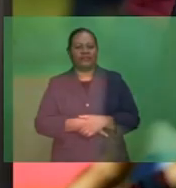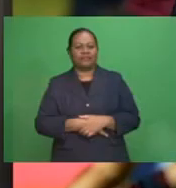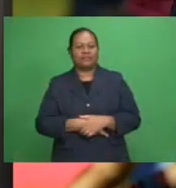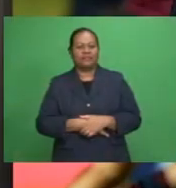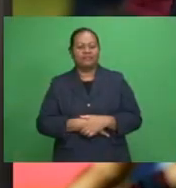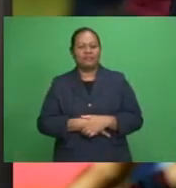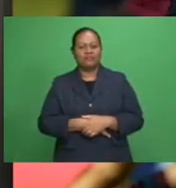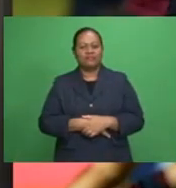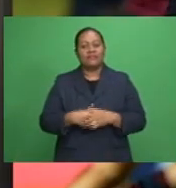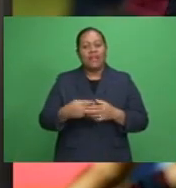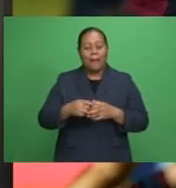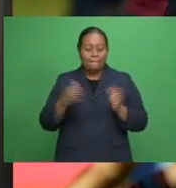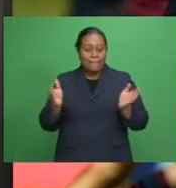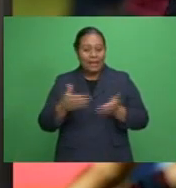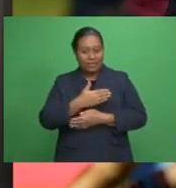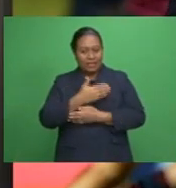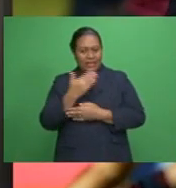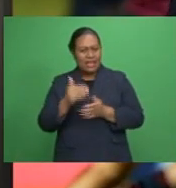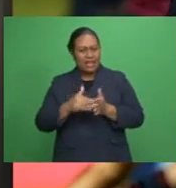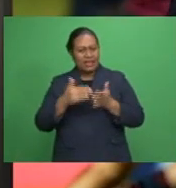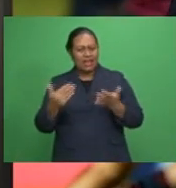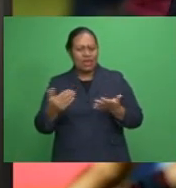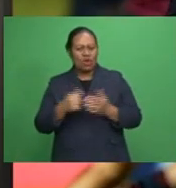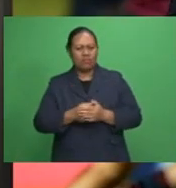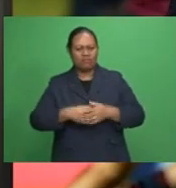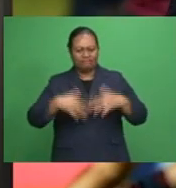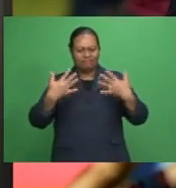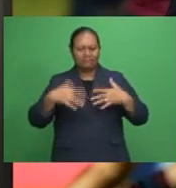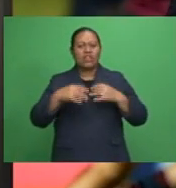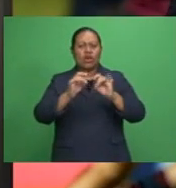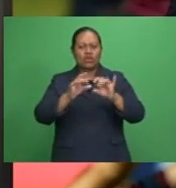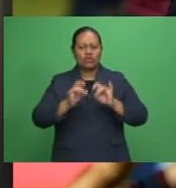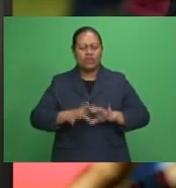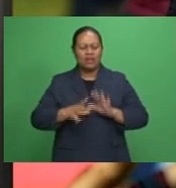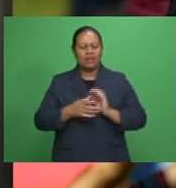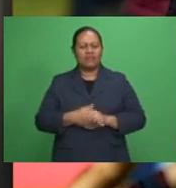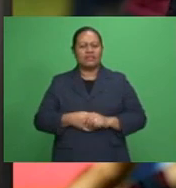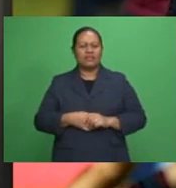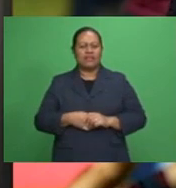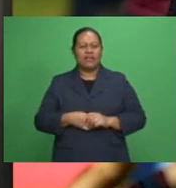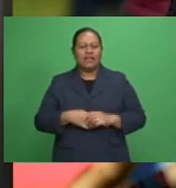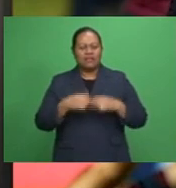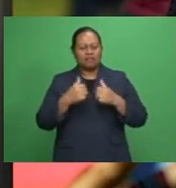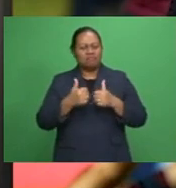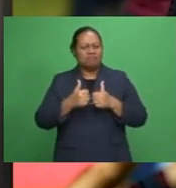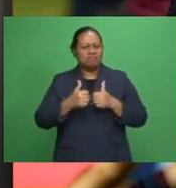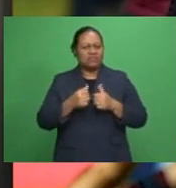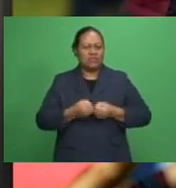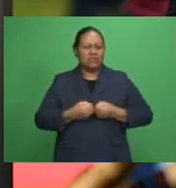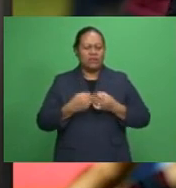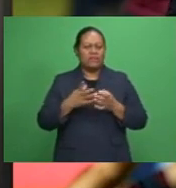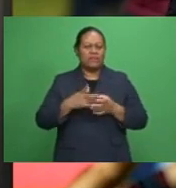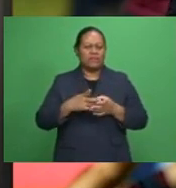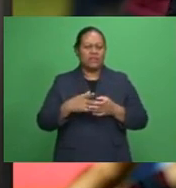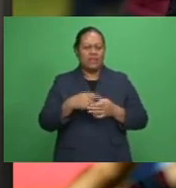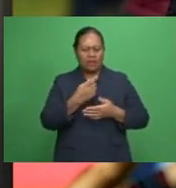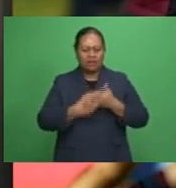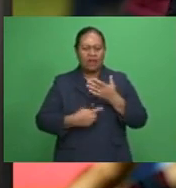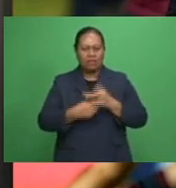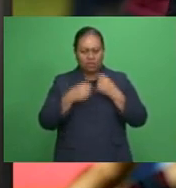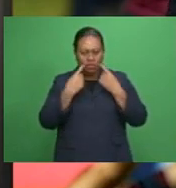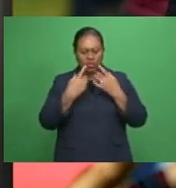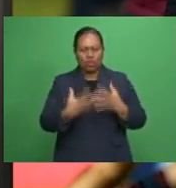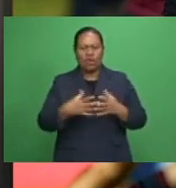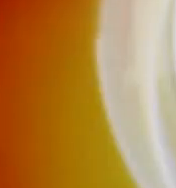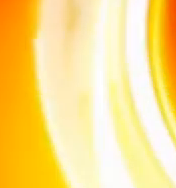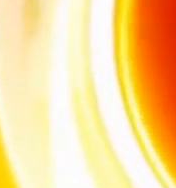In today's play of the day, we head off to Super Rugby Australia with this beautifully executed team try from a line out by the Rebels